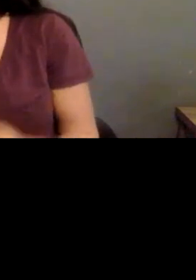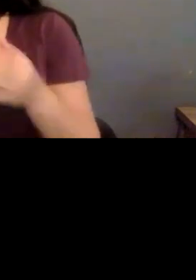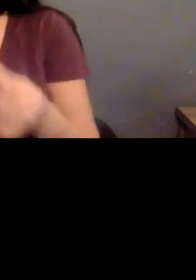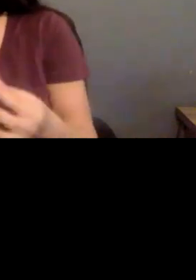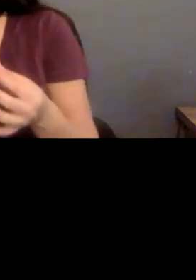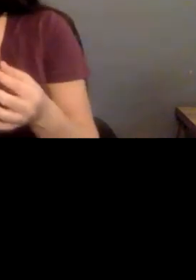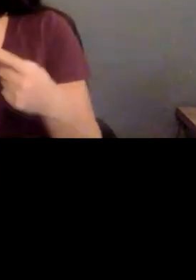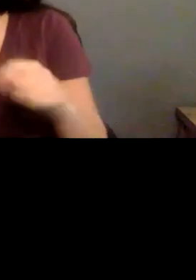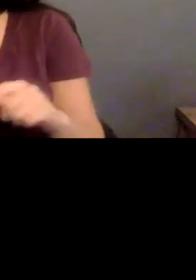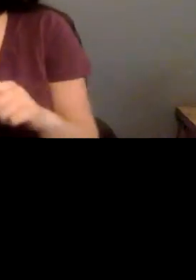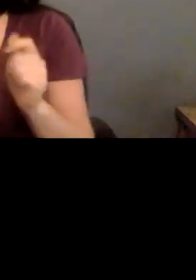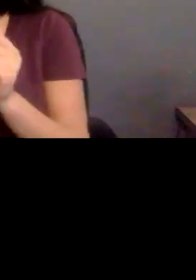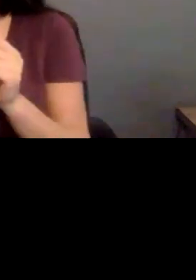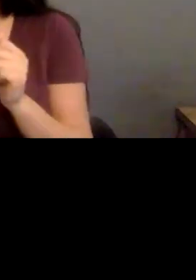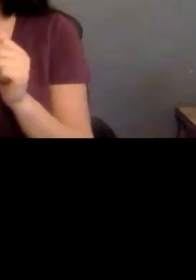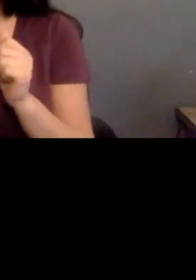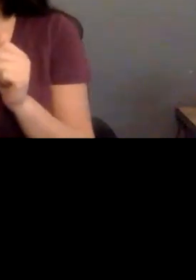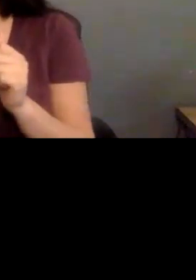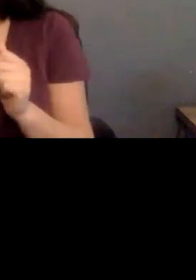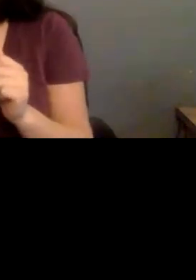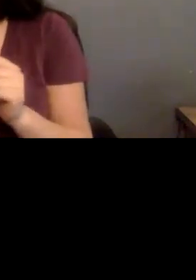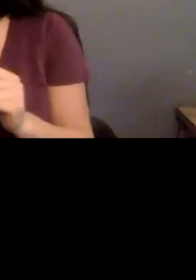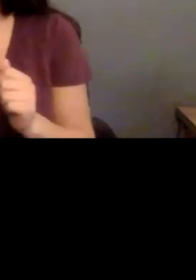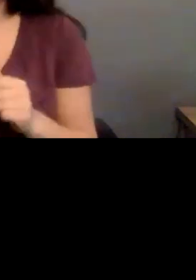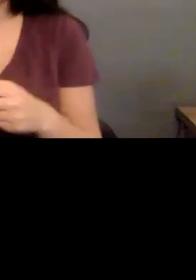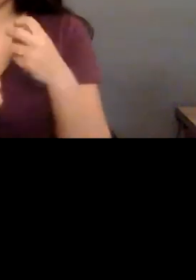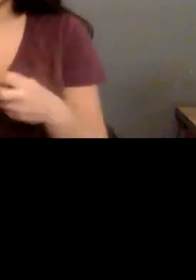trying something with people who are deaf with some of those issues.